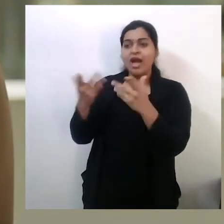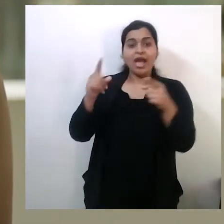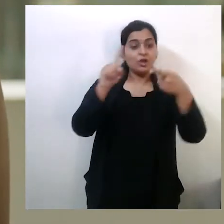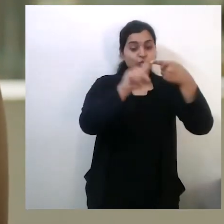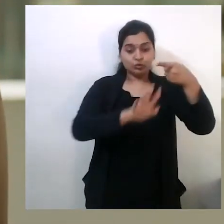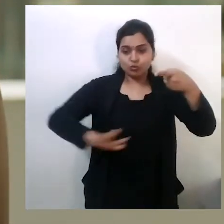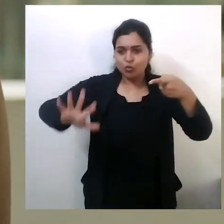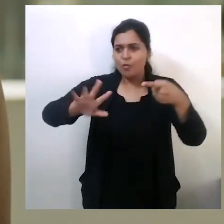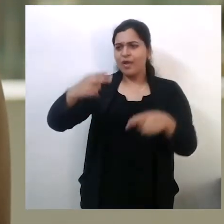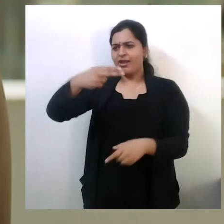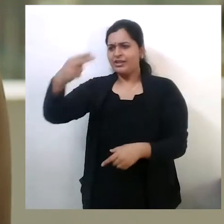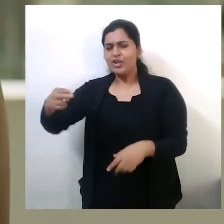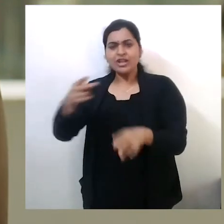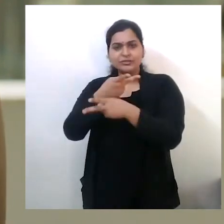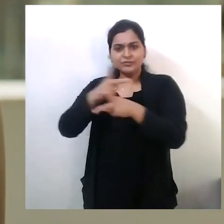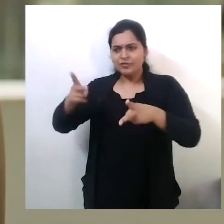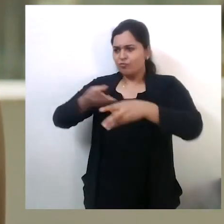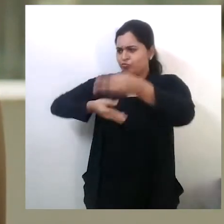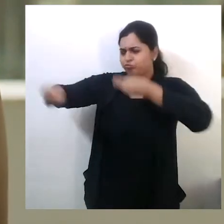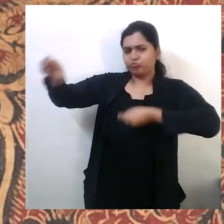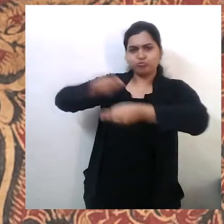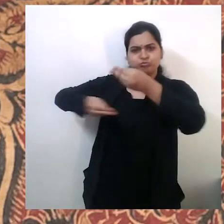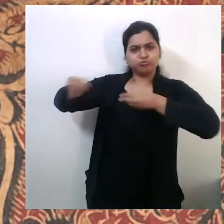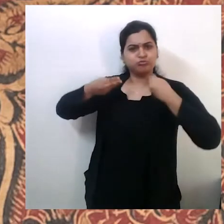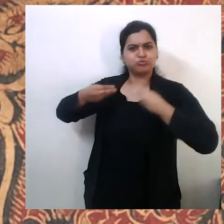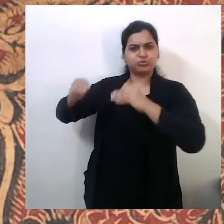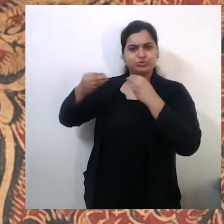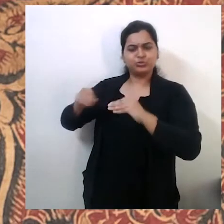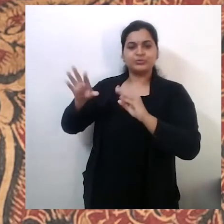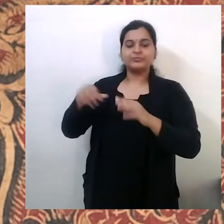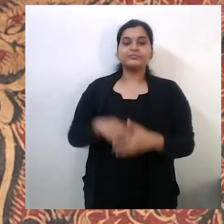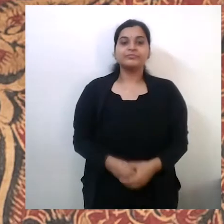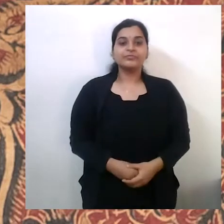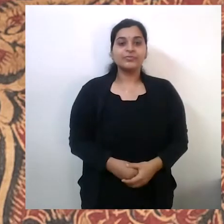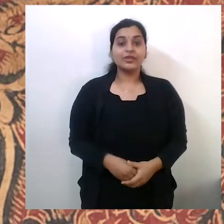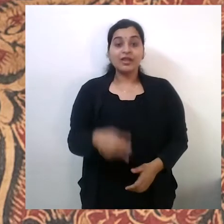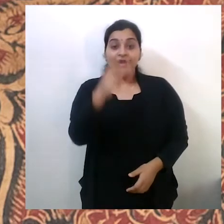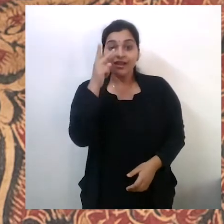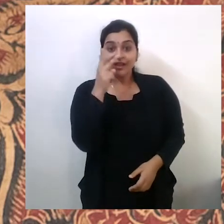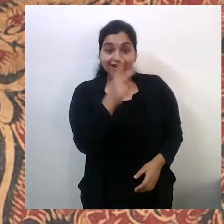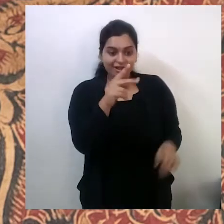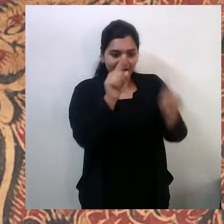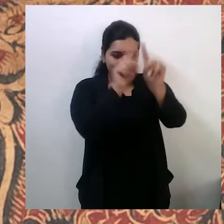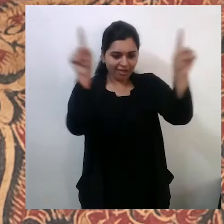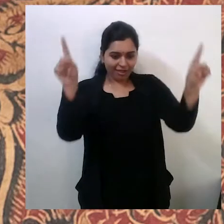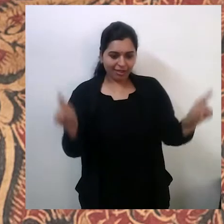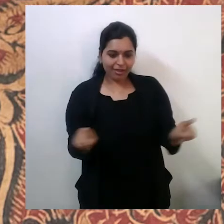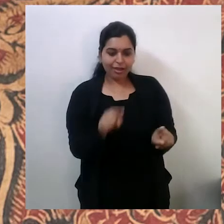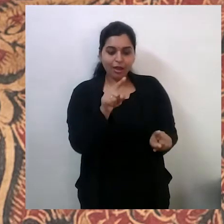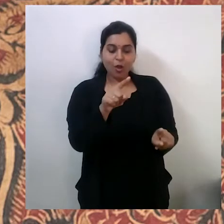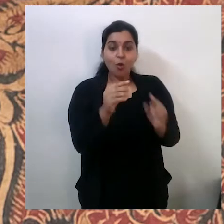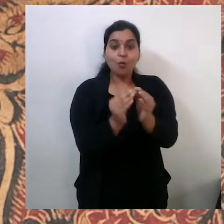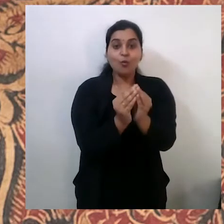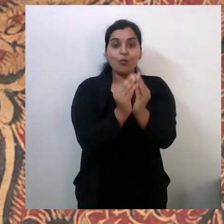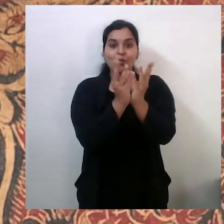Central Asian markets from the 17th to 19th century. If we look closely at the many motifs, we can see the sacred